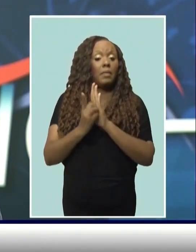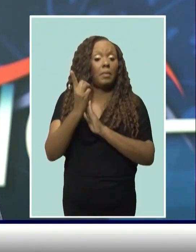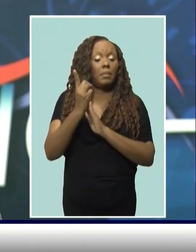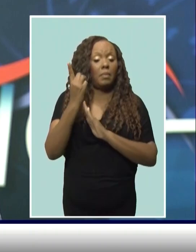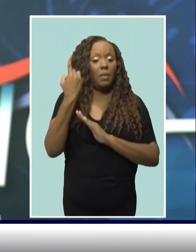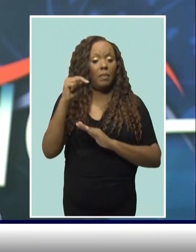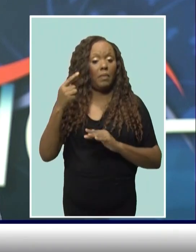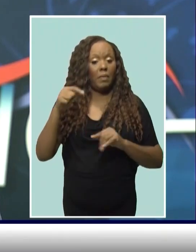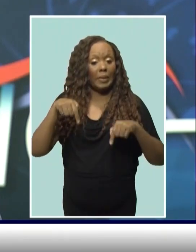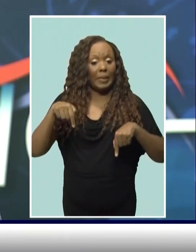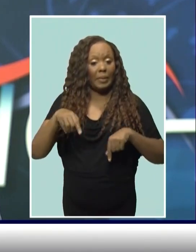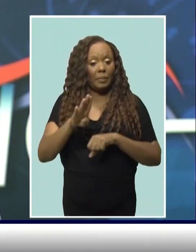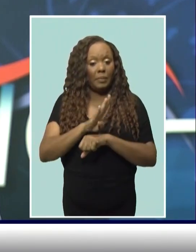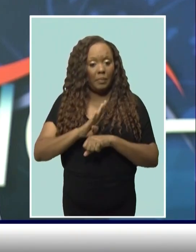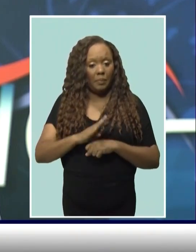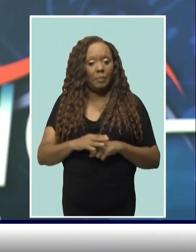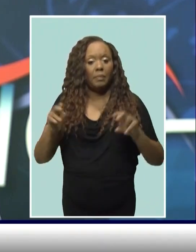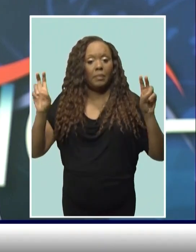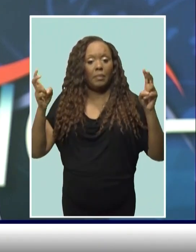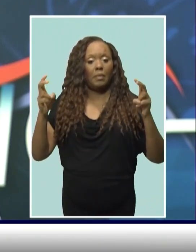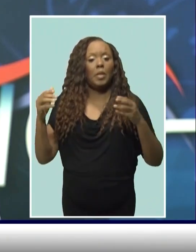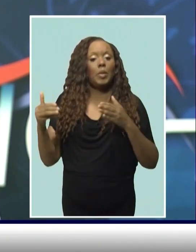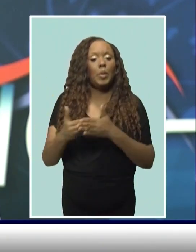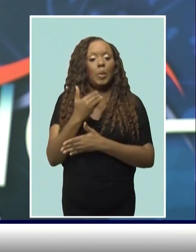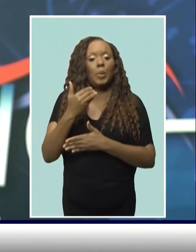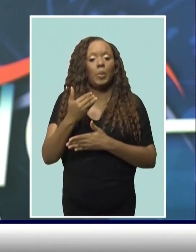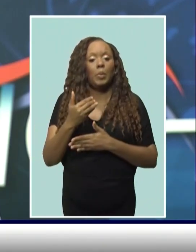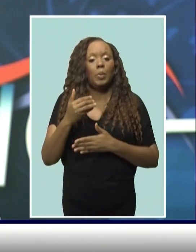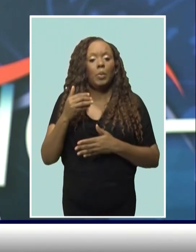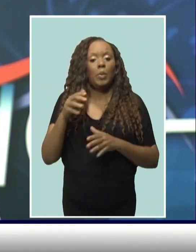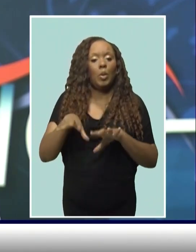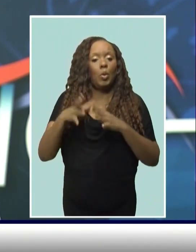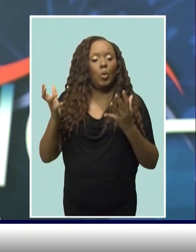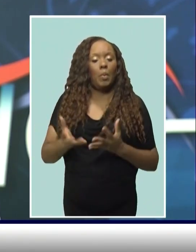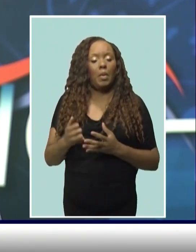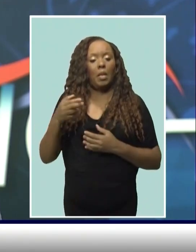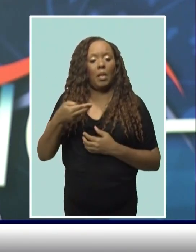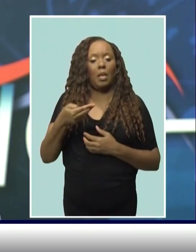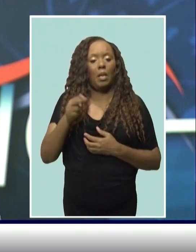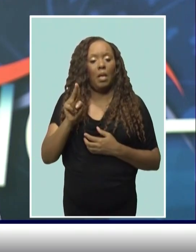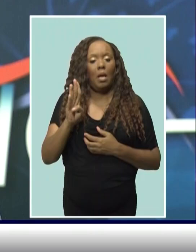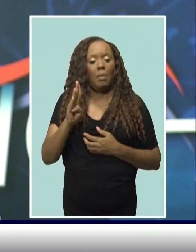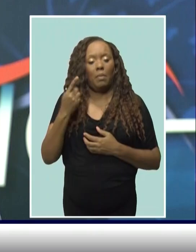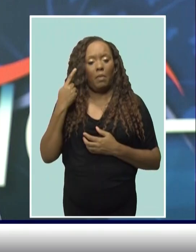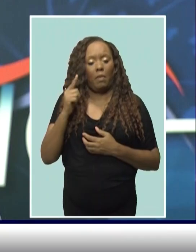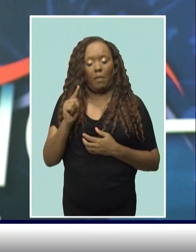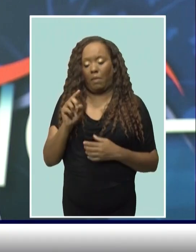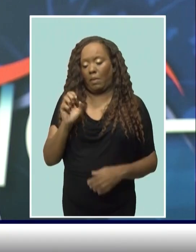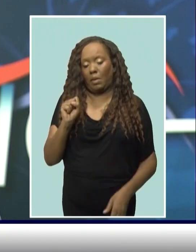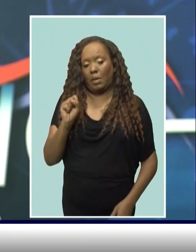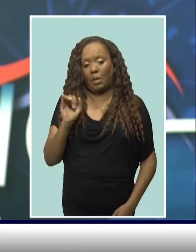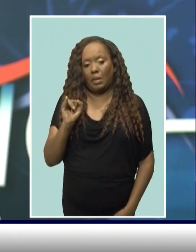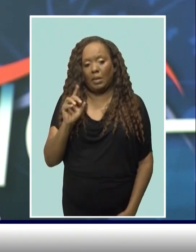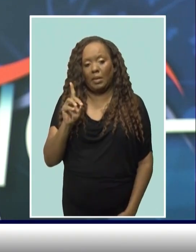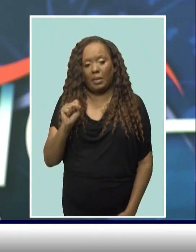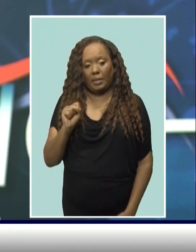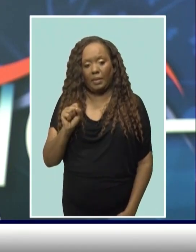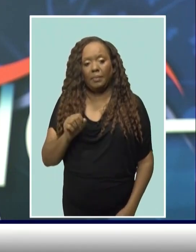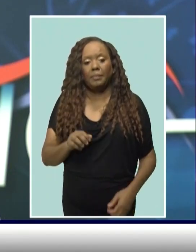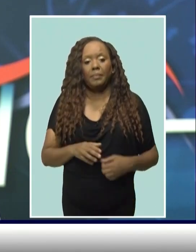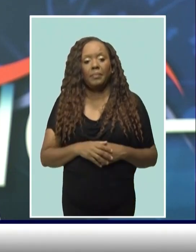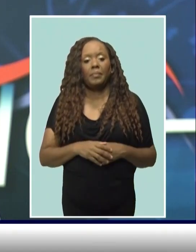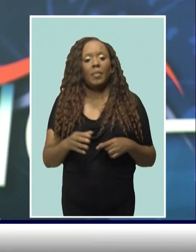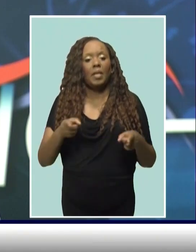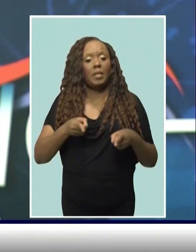Barbados. It is now the new global hub for small island developing states, SIDS. The Director General of the United Nations